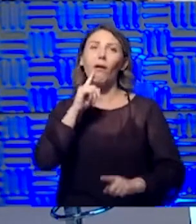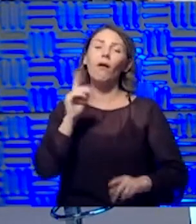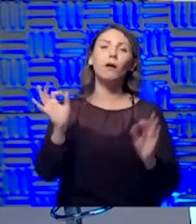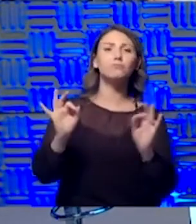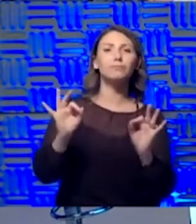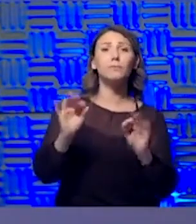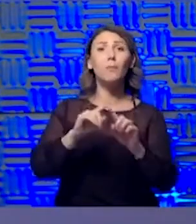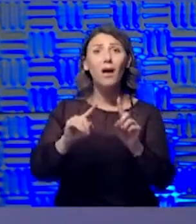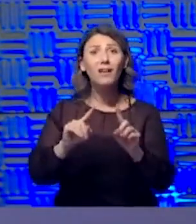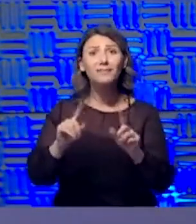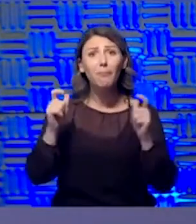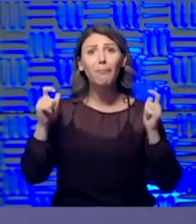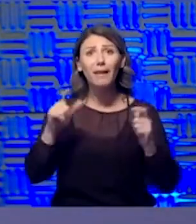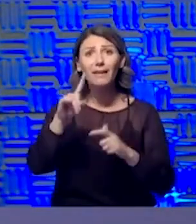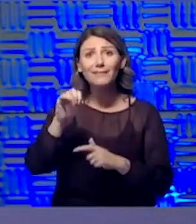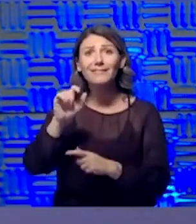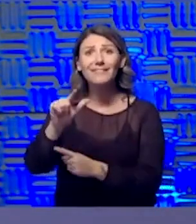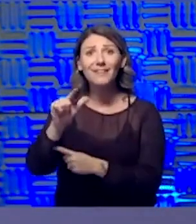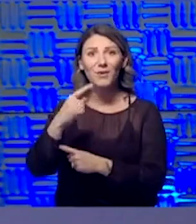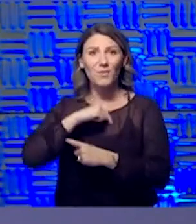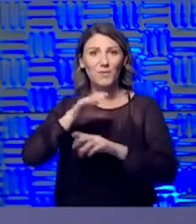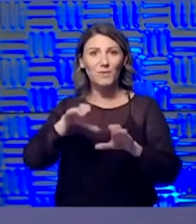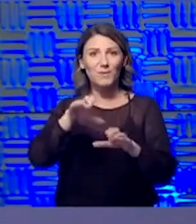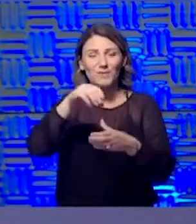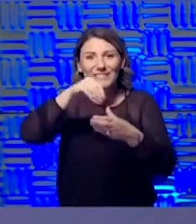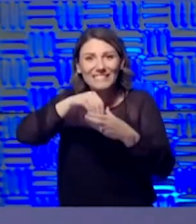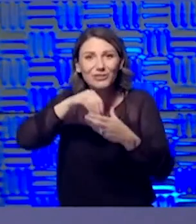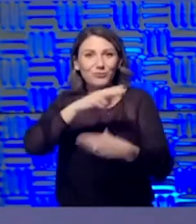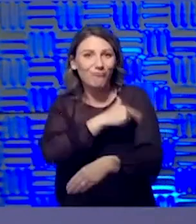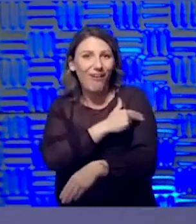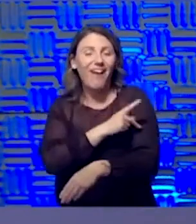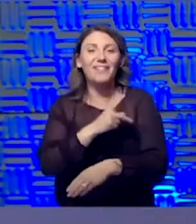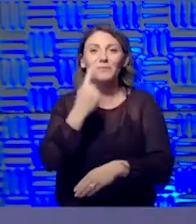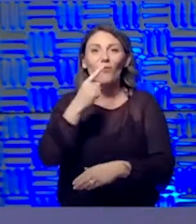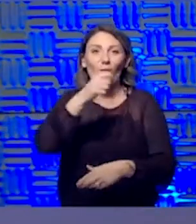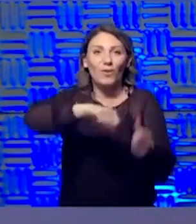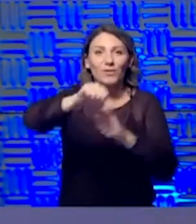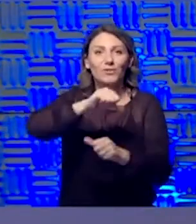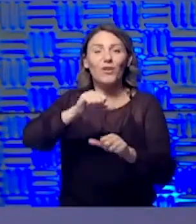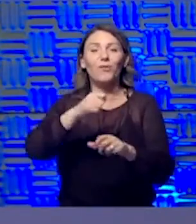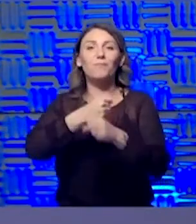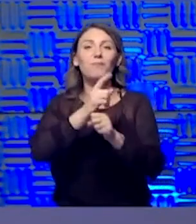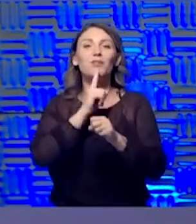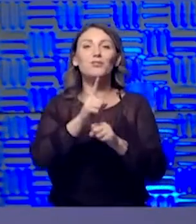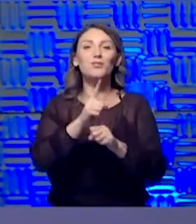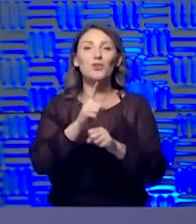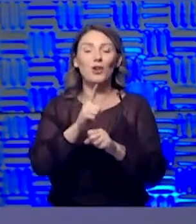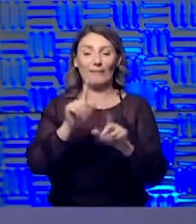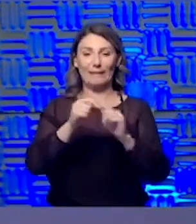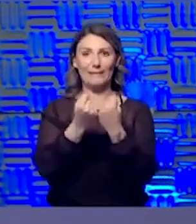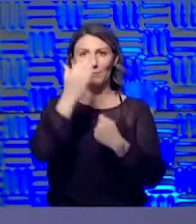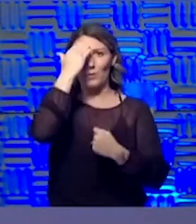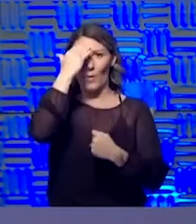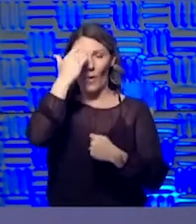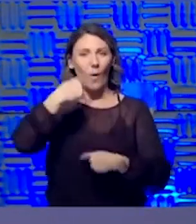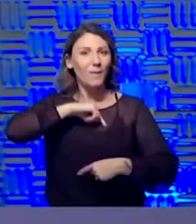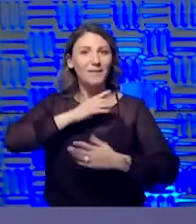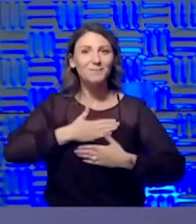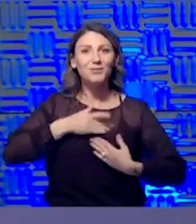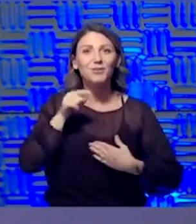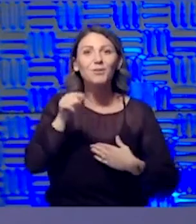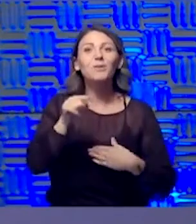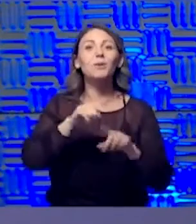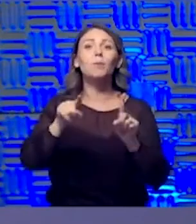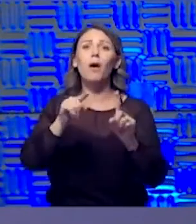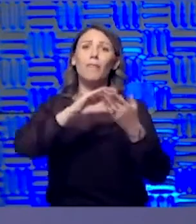Yeah. We do those internally for one another, and we make sure that our teams know how much they're appreciated. But I think the community